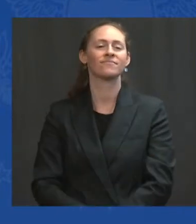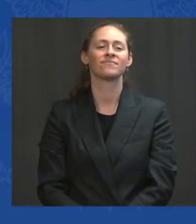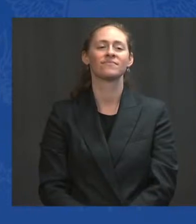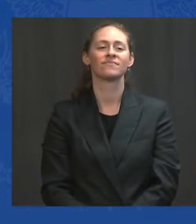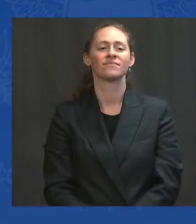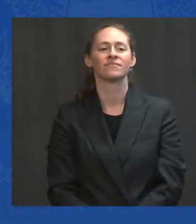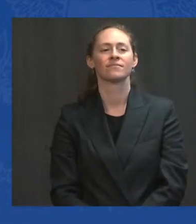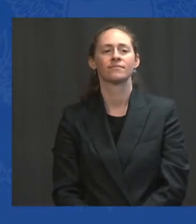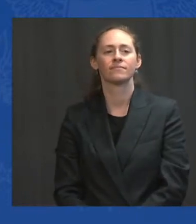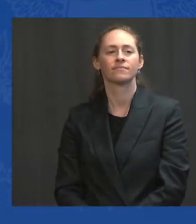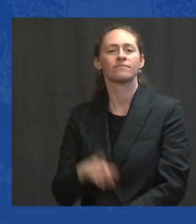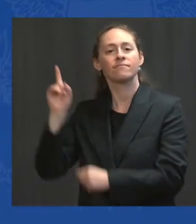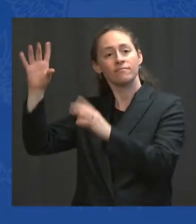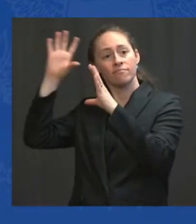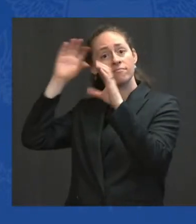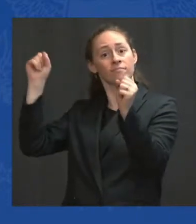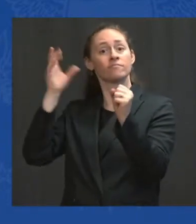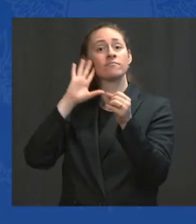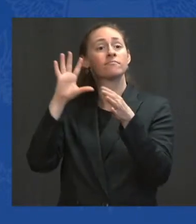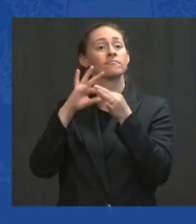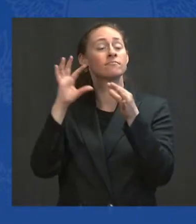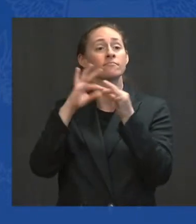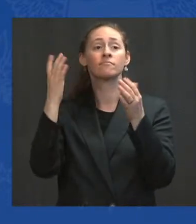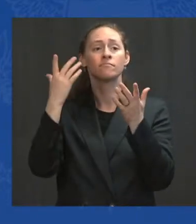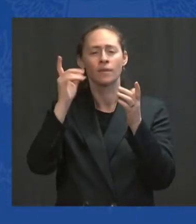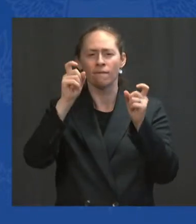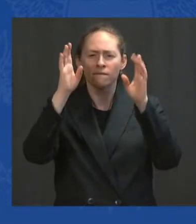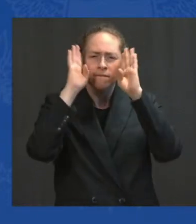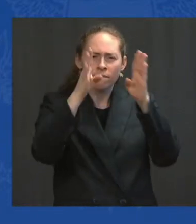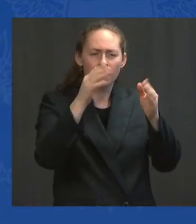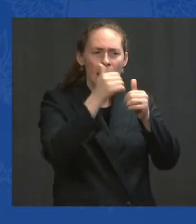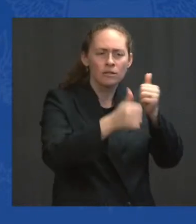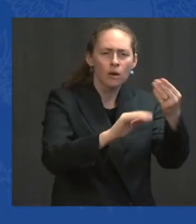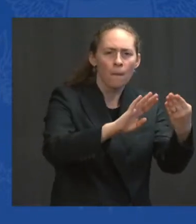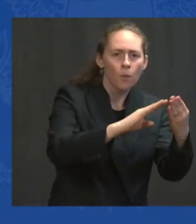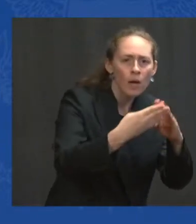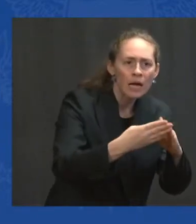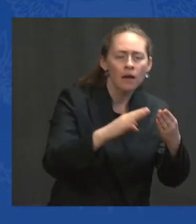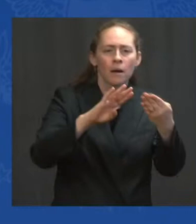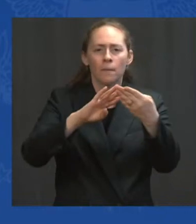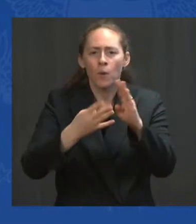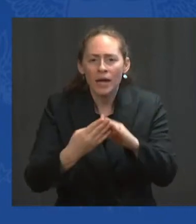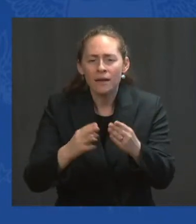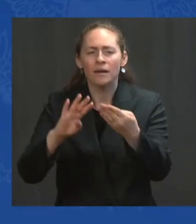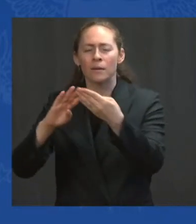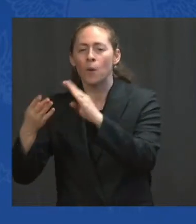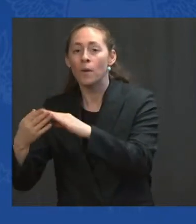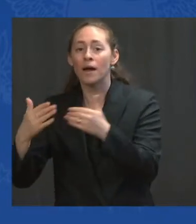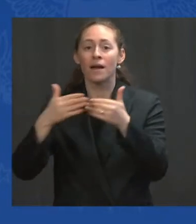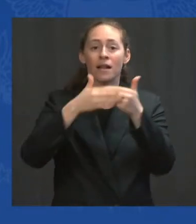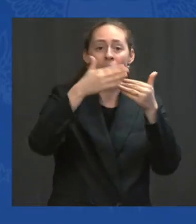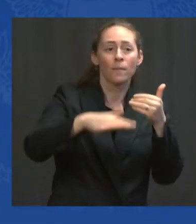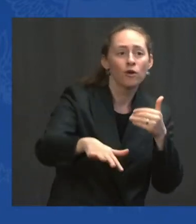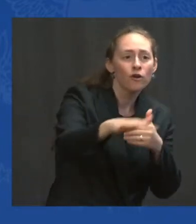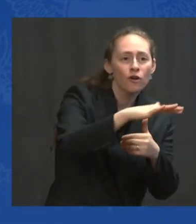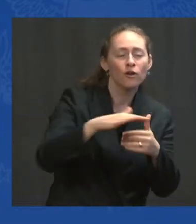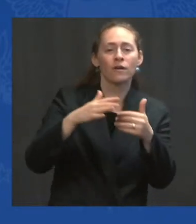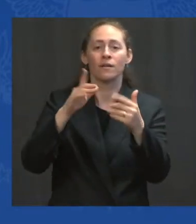by going community by community, neighborhood by neighborhood, person by